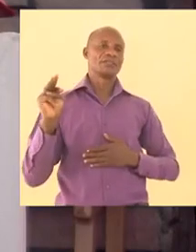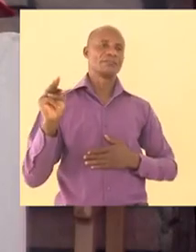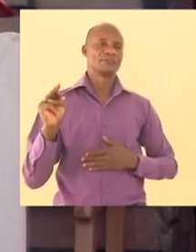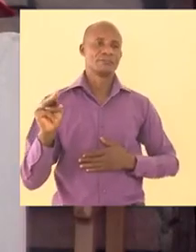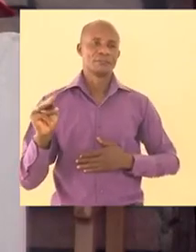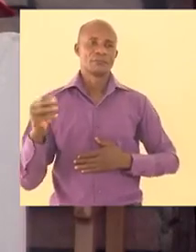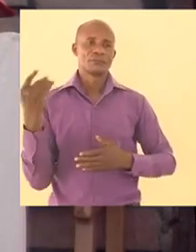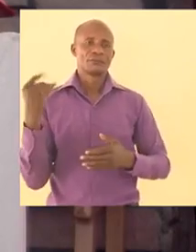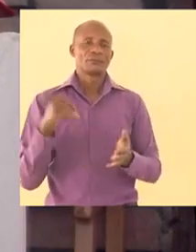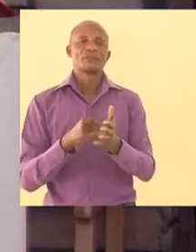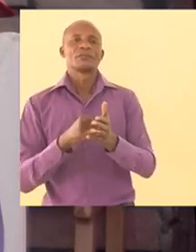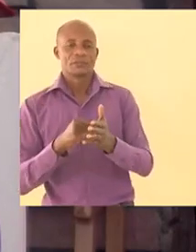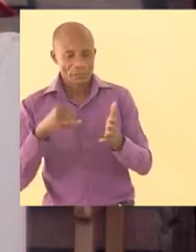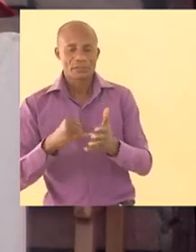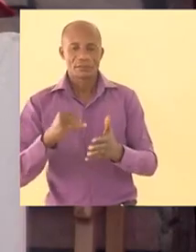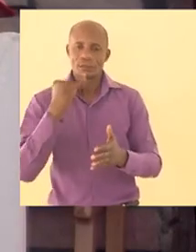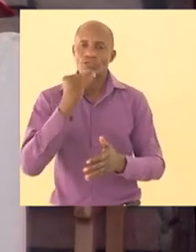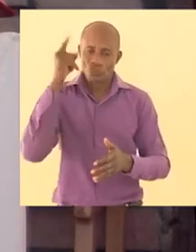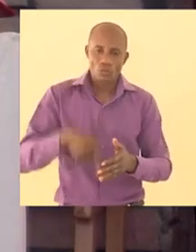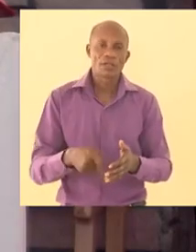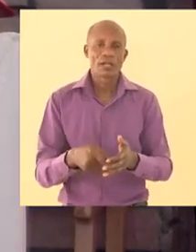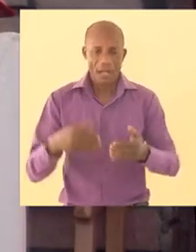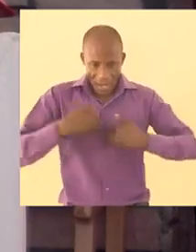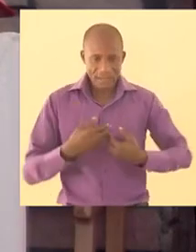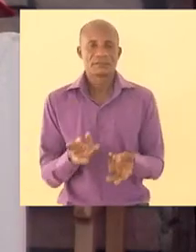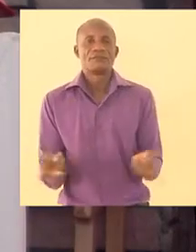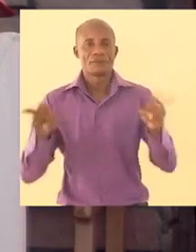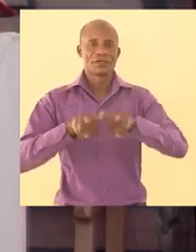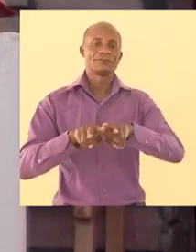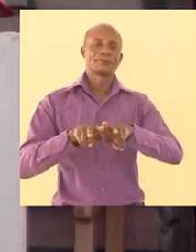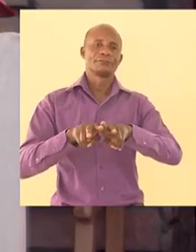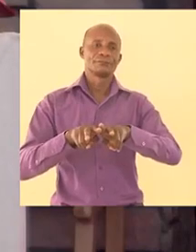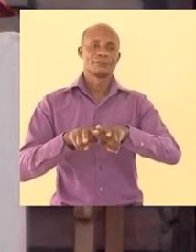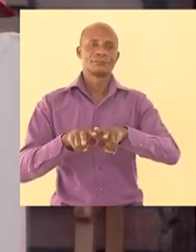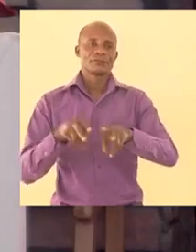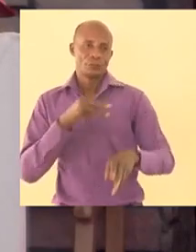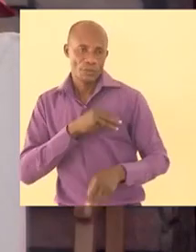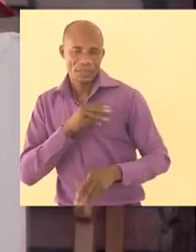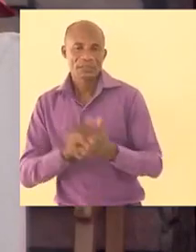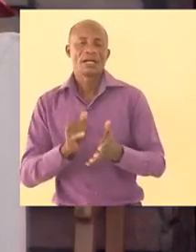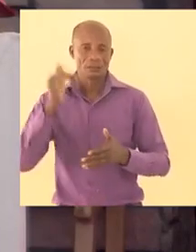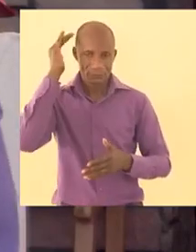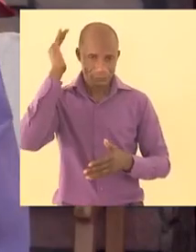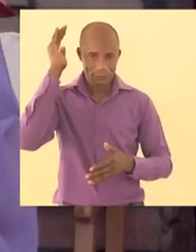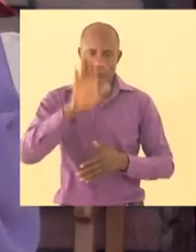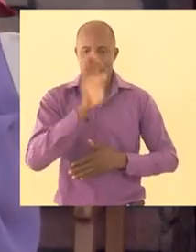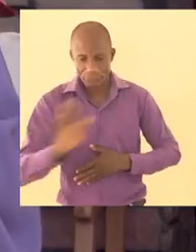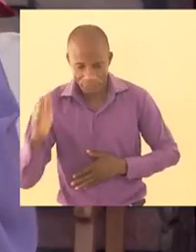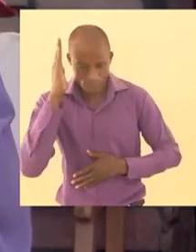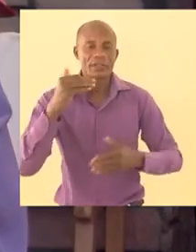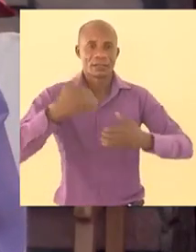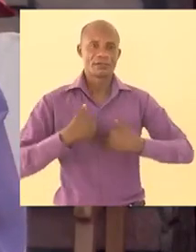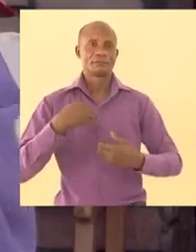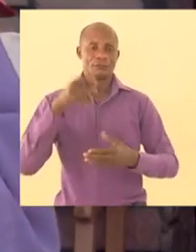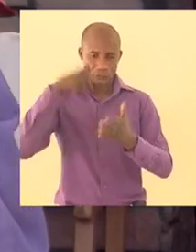has value, of what is ethical, of what is moral, that your children will have, will be what they see